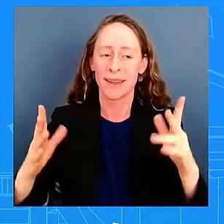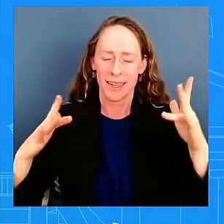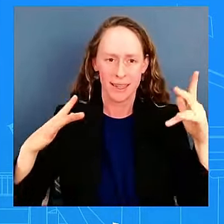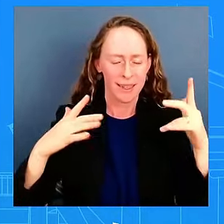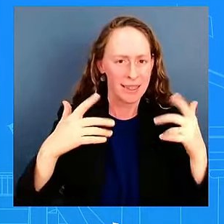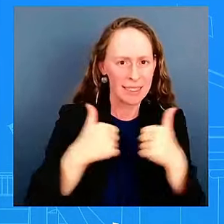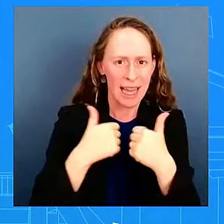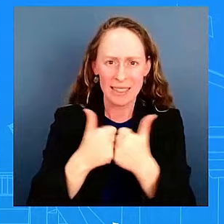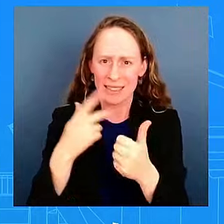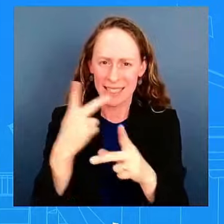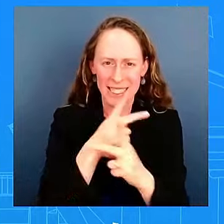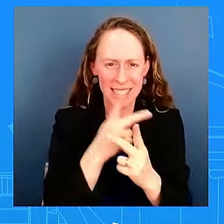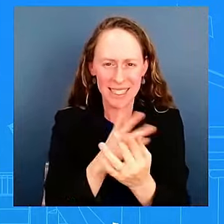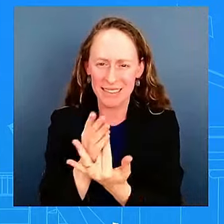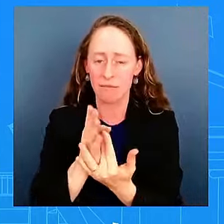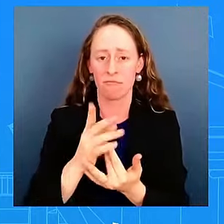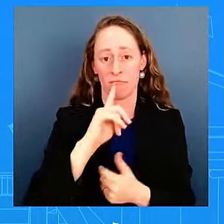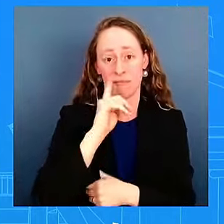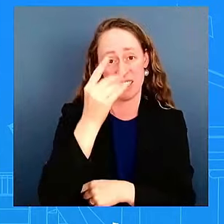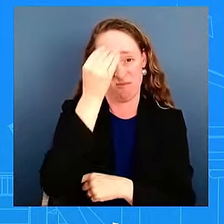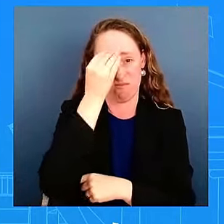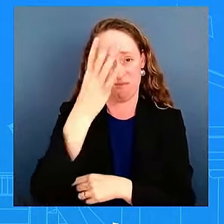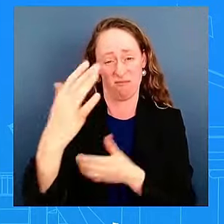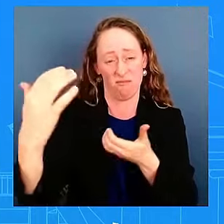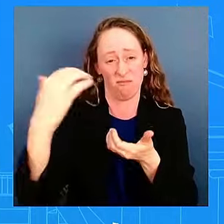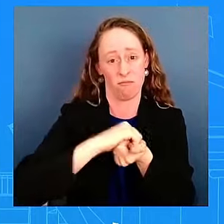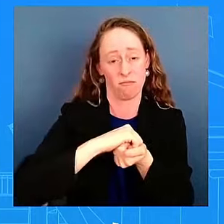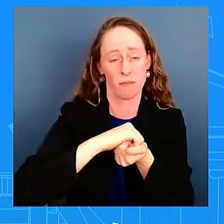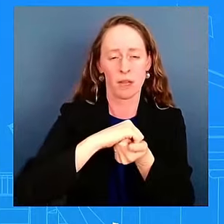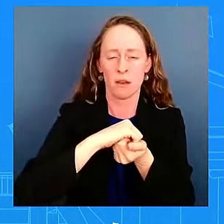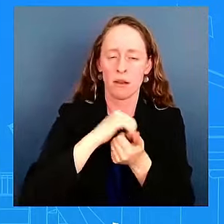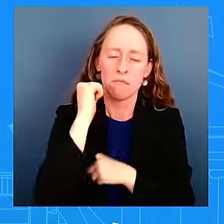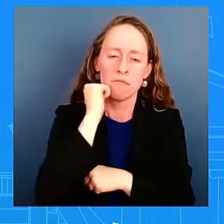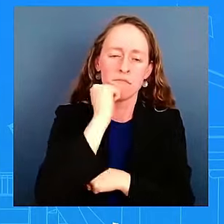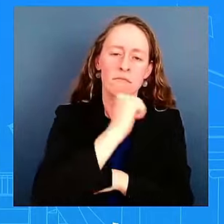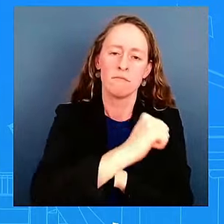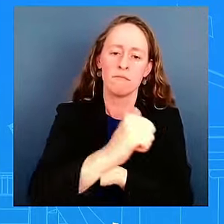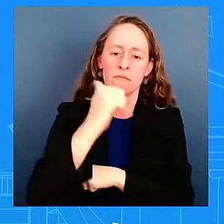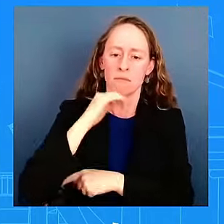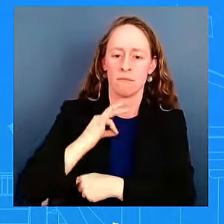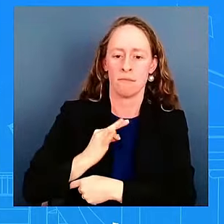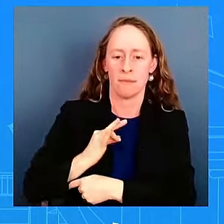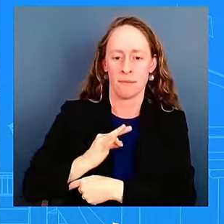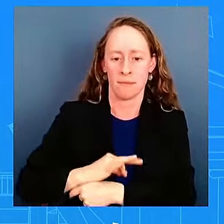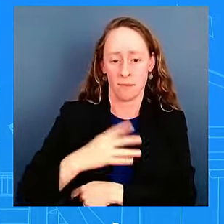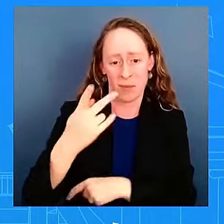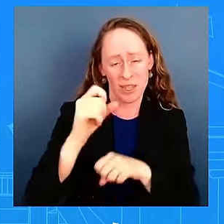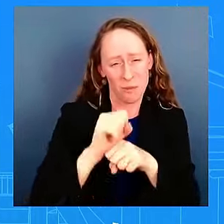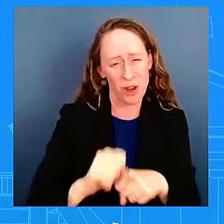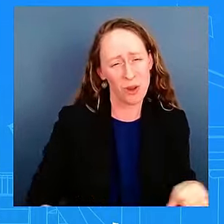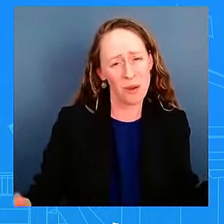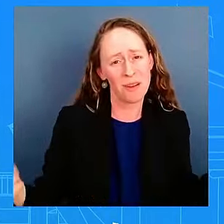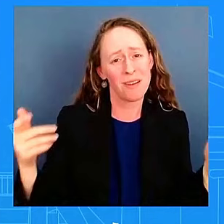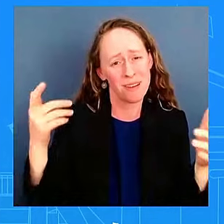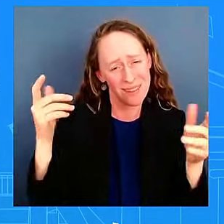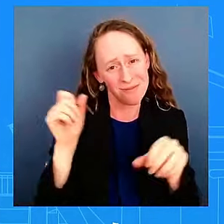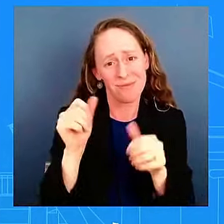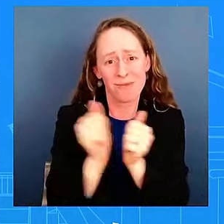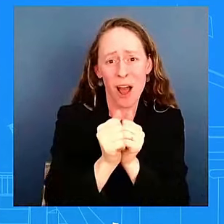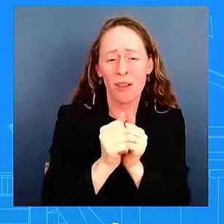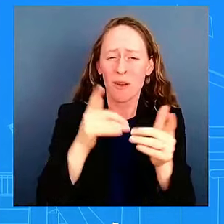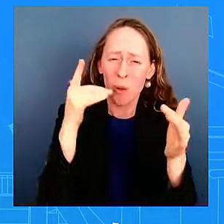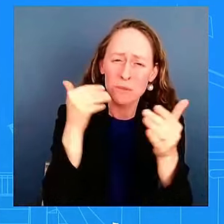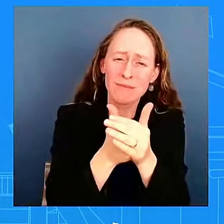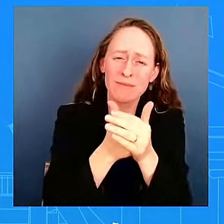House, and we've closely worked together on major events, minor logistics, and travel, both domestic